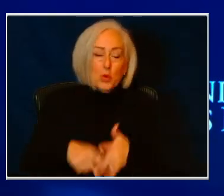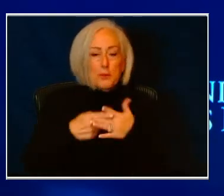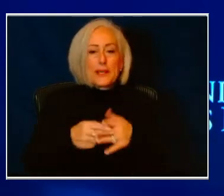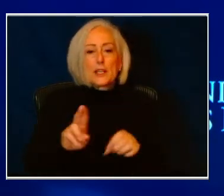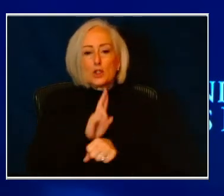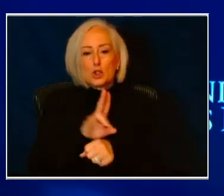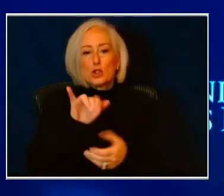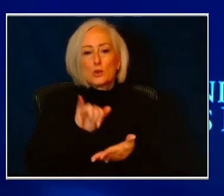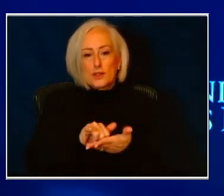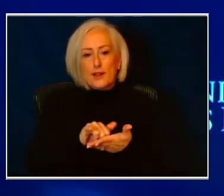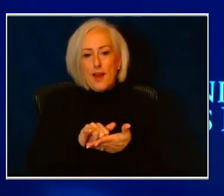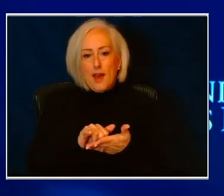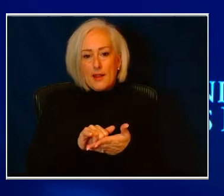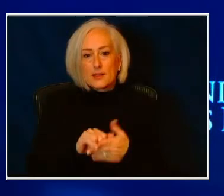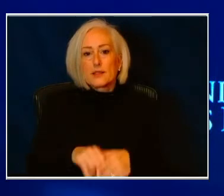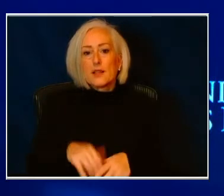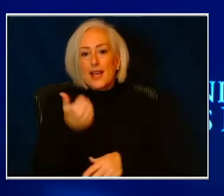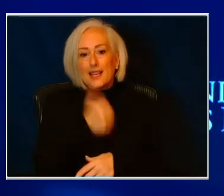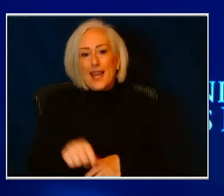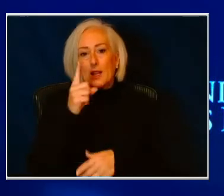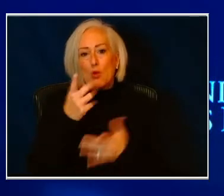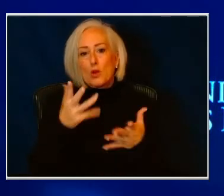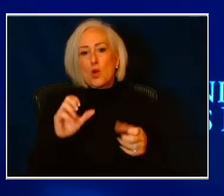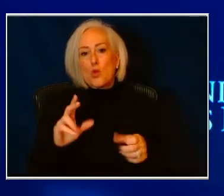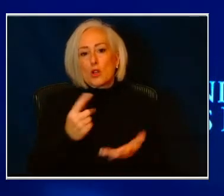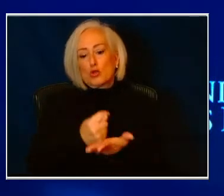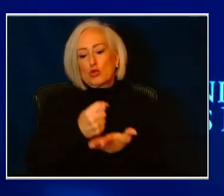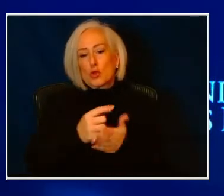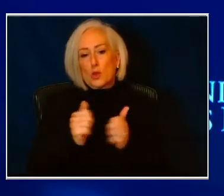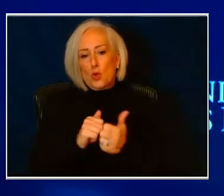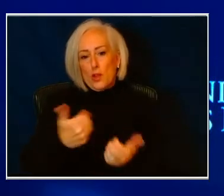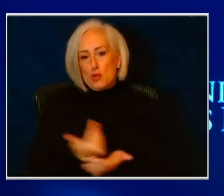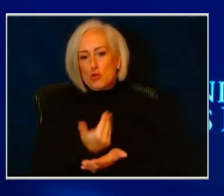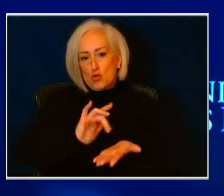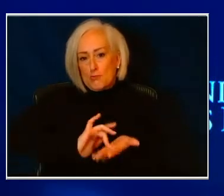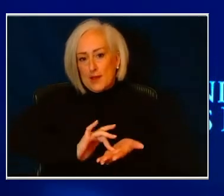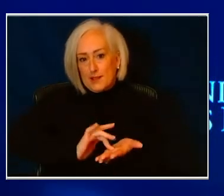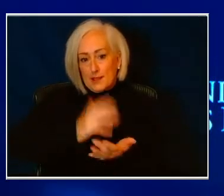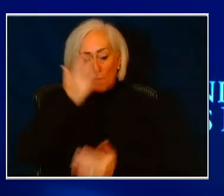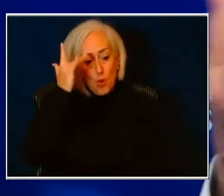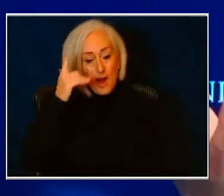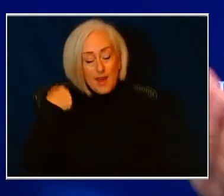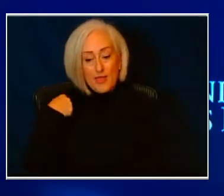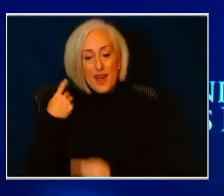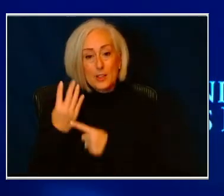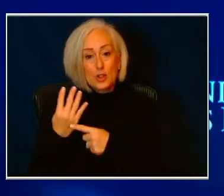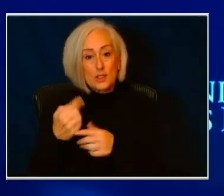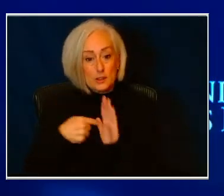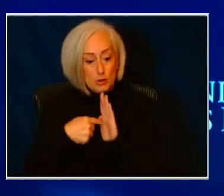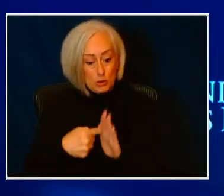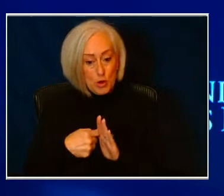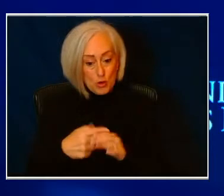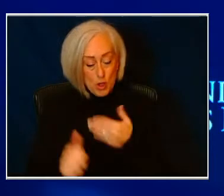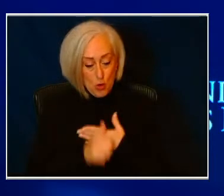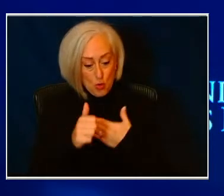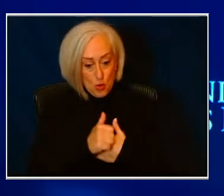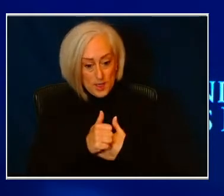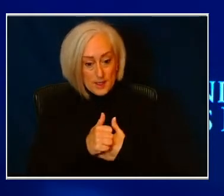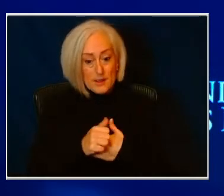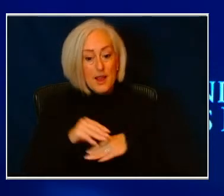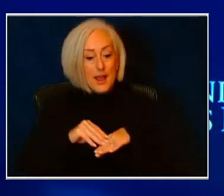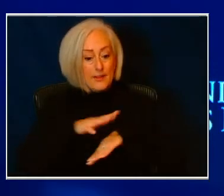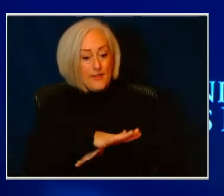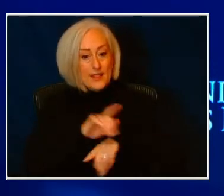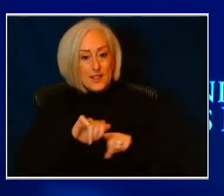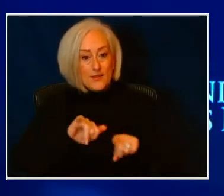thinking about treating with this new drug. Because the gene tells us a little bit about risk of some of the adverse effects of the new drug. And so